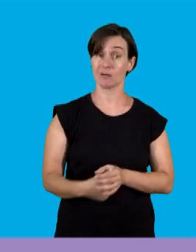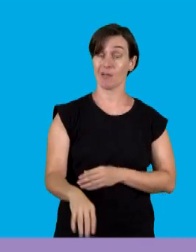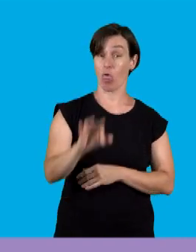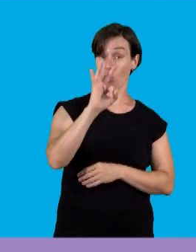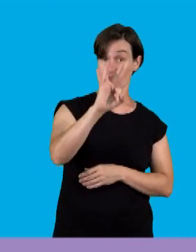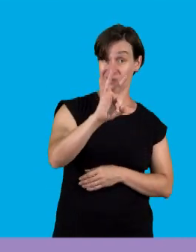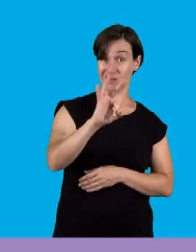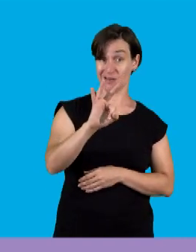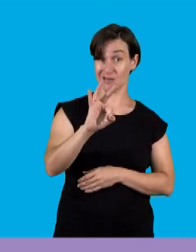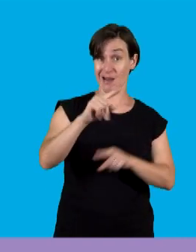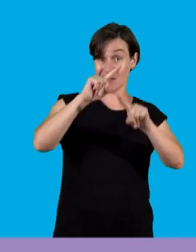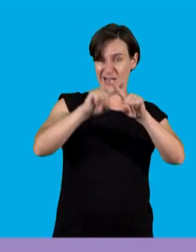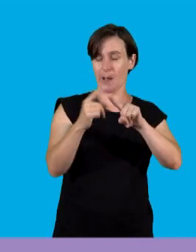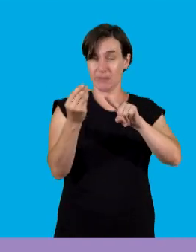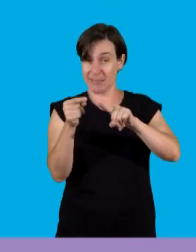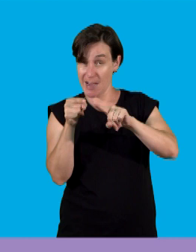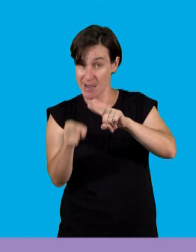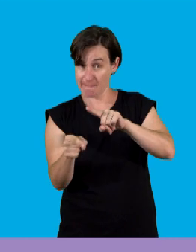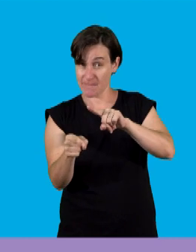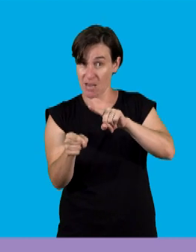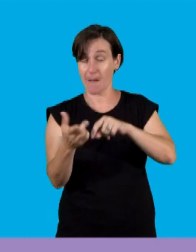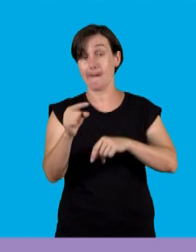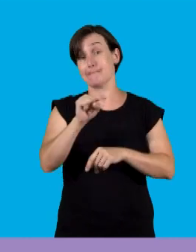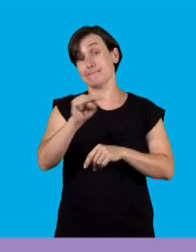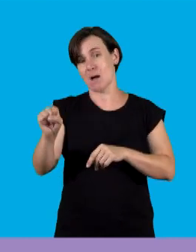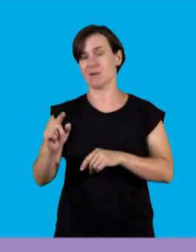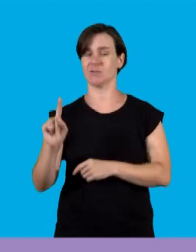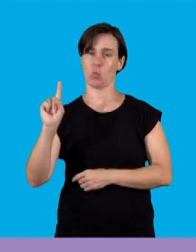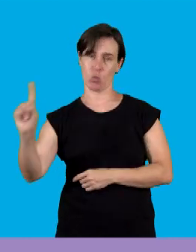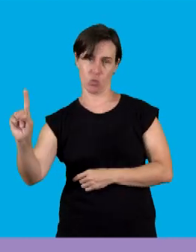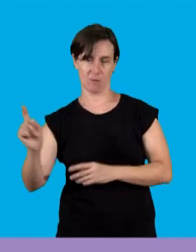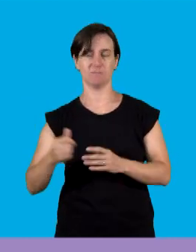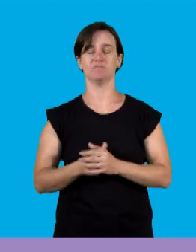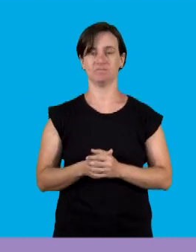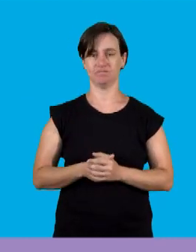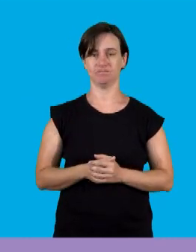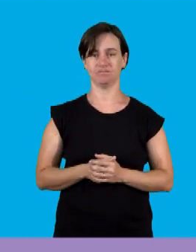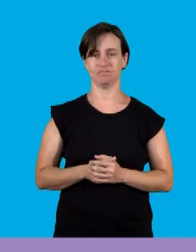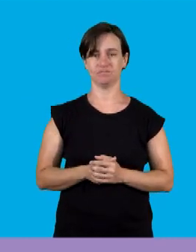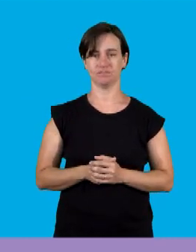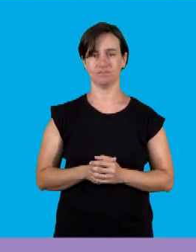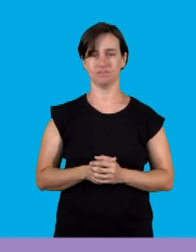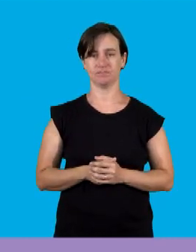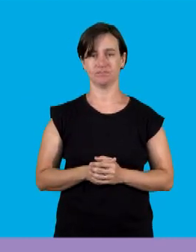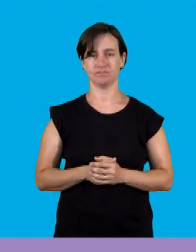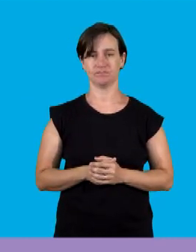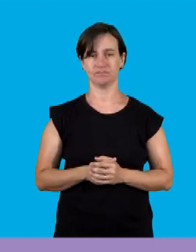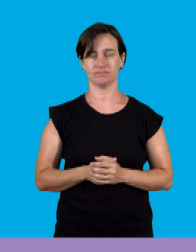the constant difference multiplied by the term number, and we are going to subtract a